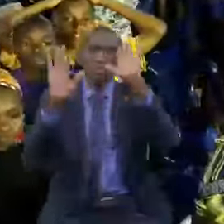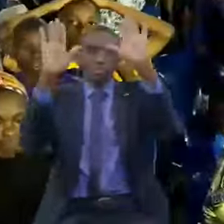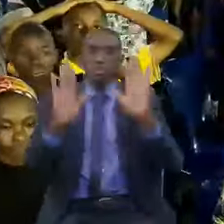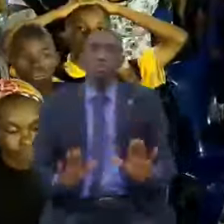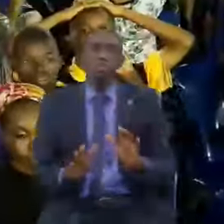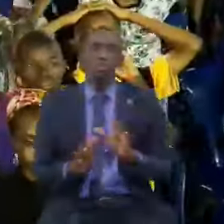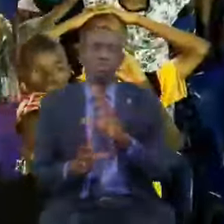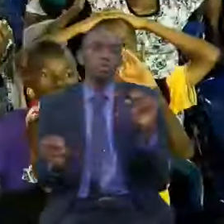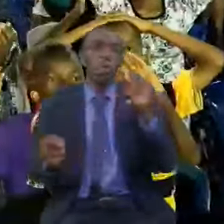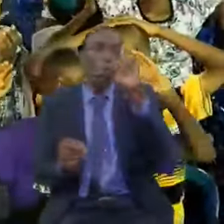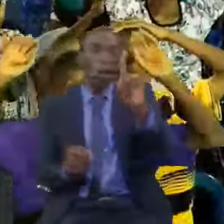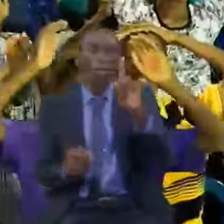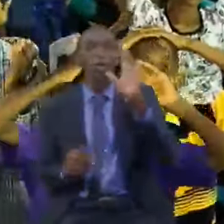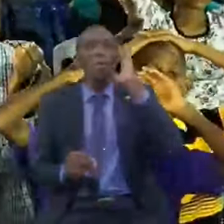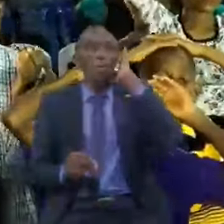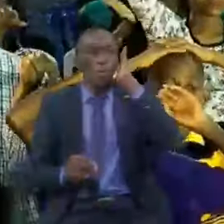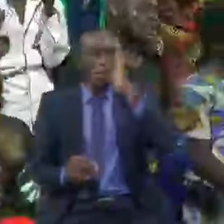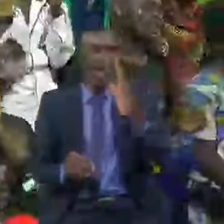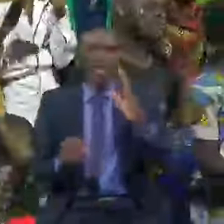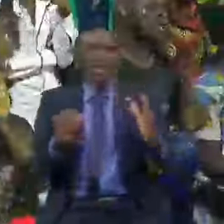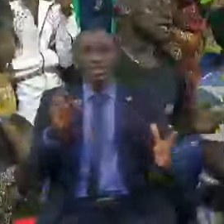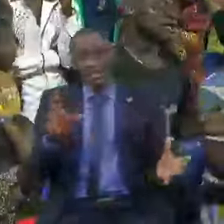Nobody will catch away your miracle.